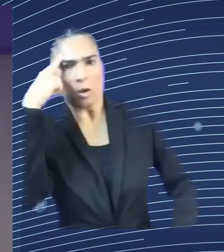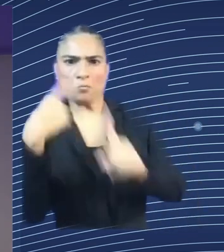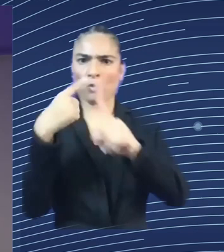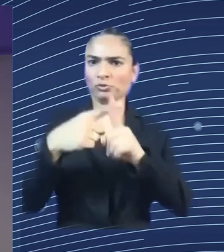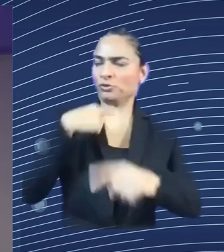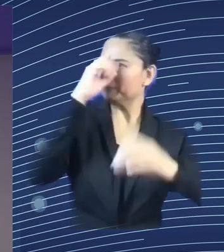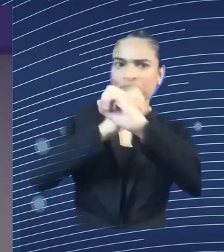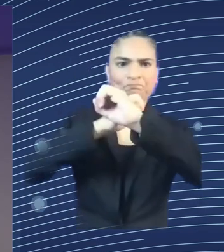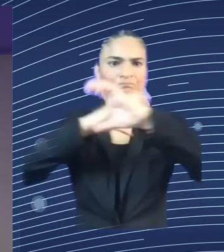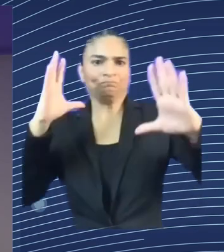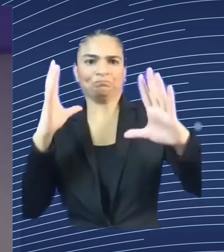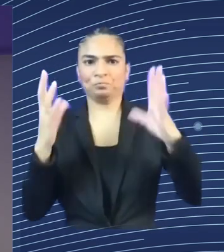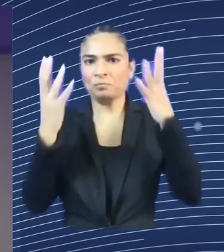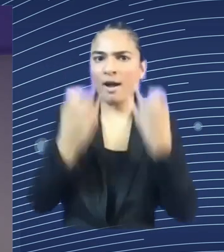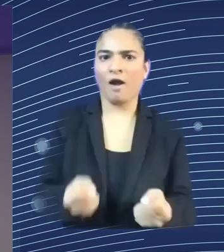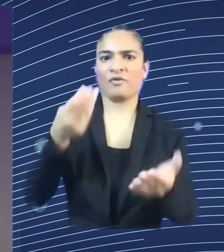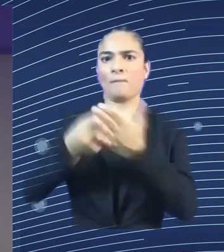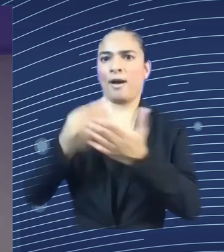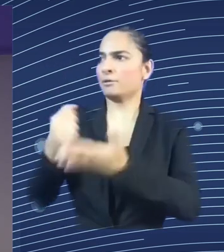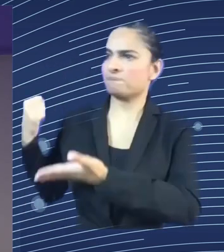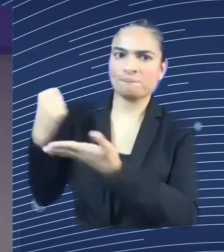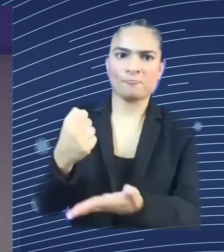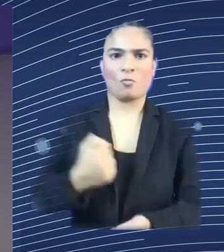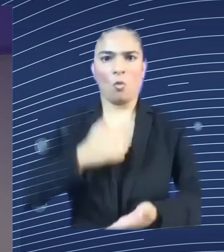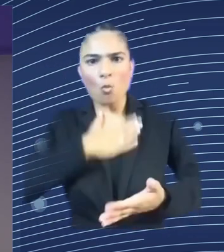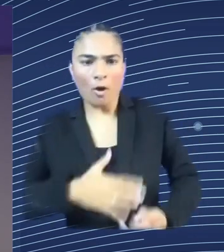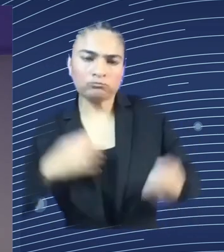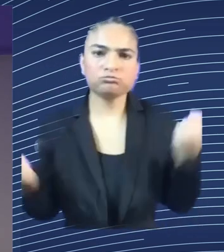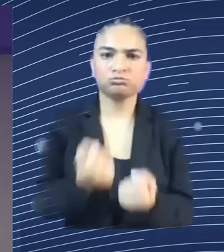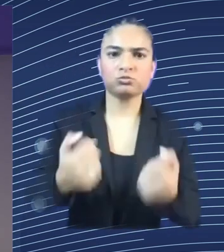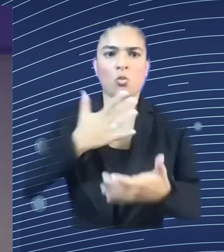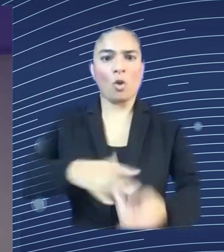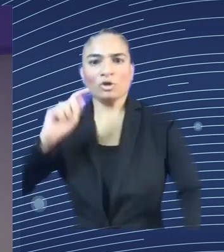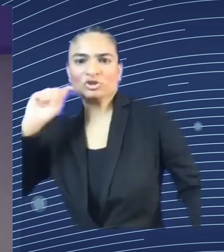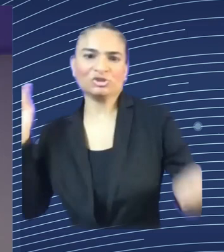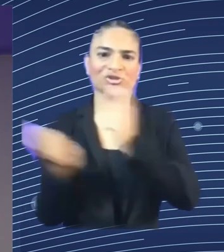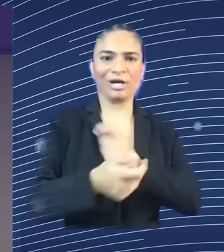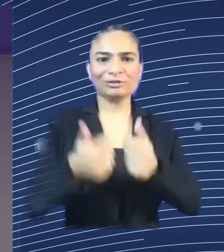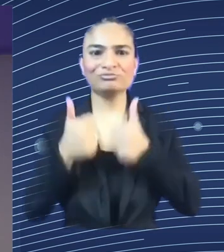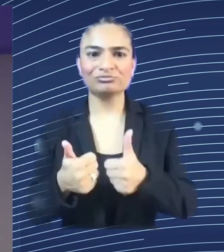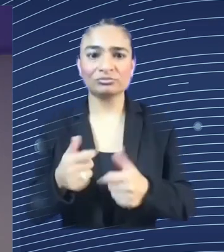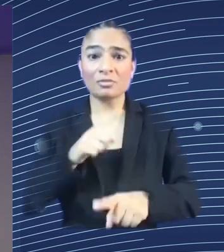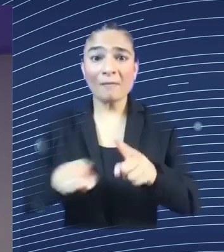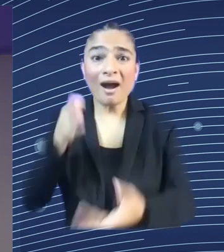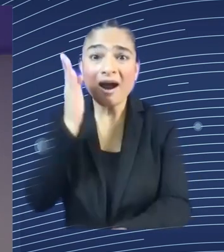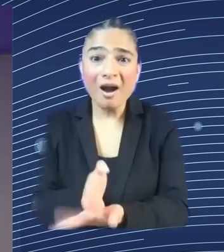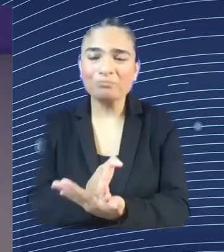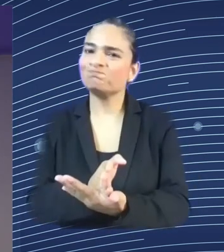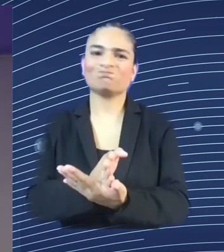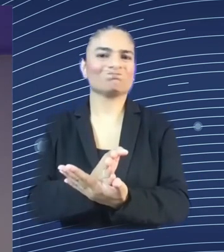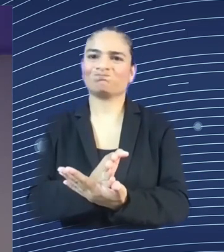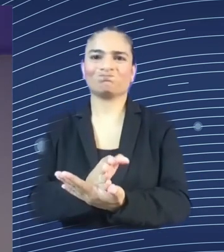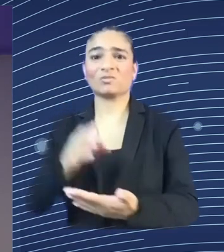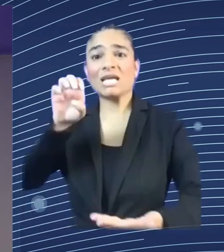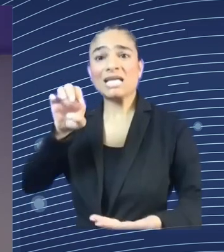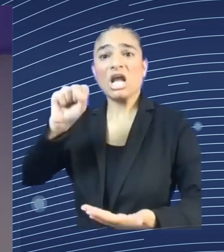ESG because they want to have more investors. And a way to do this is just to become ESG because you can get